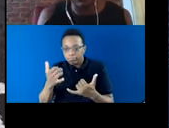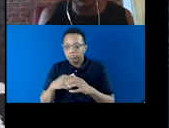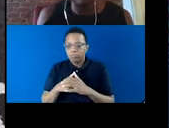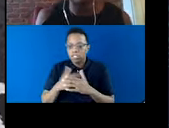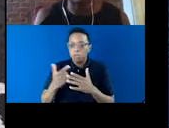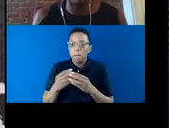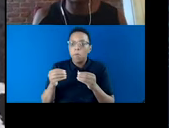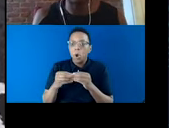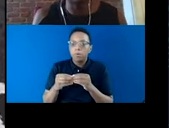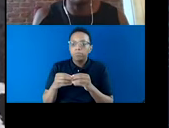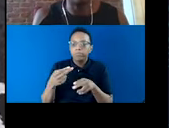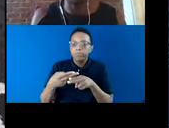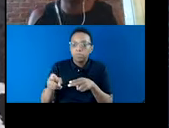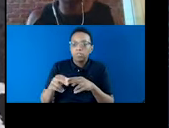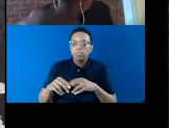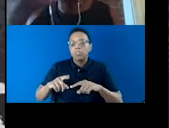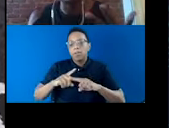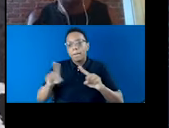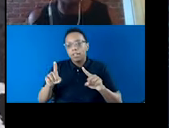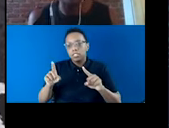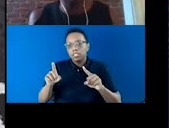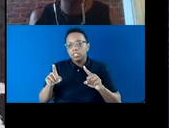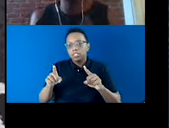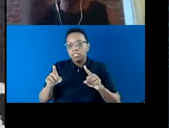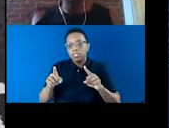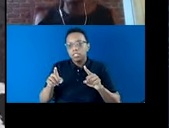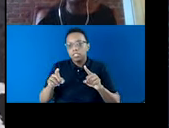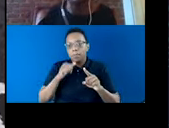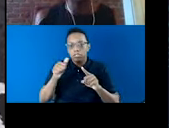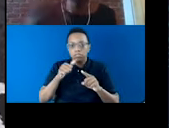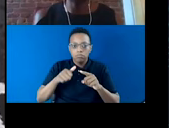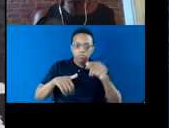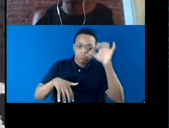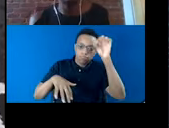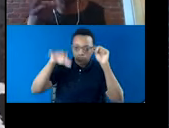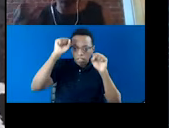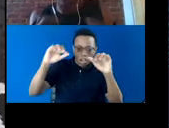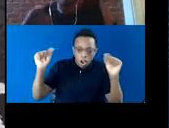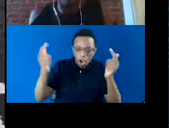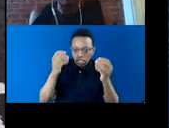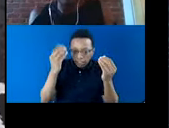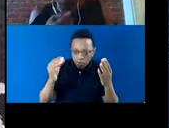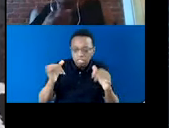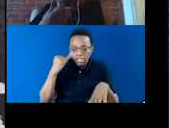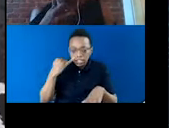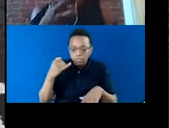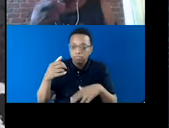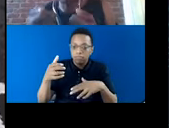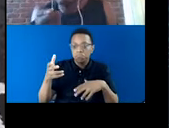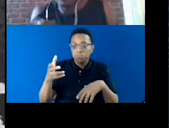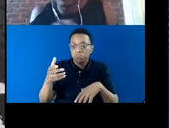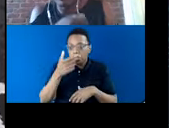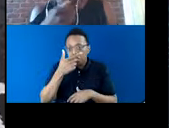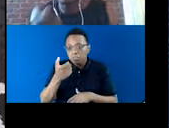quickly, but you're not meant to gather all of this information. If you're interested, feel free to just grab a